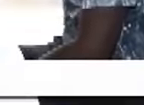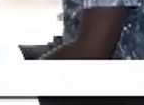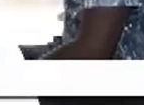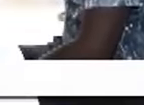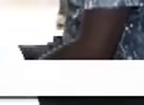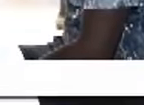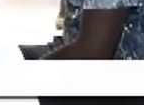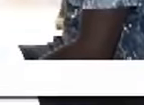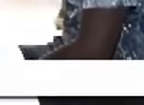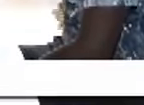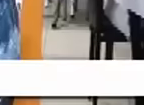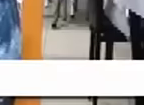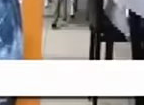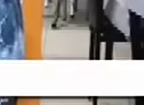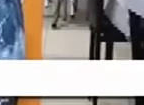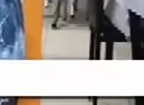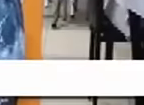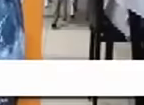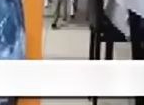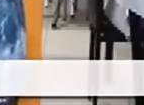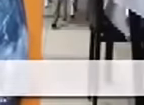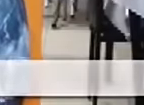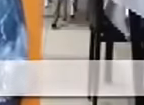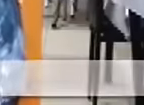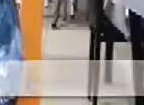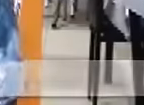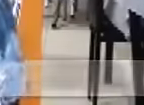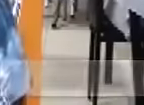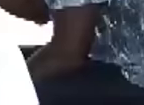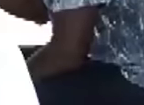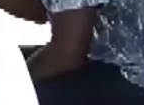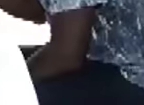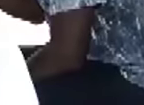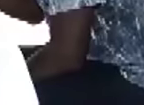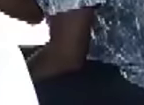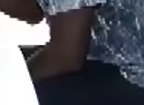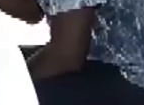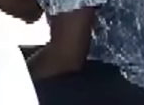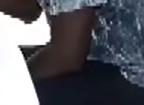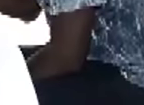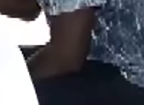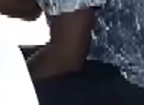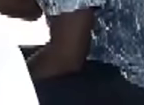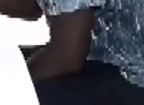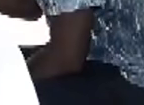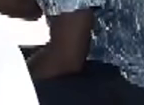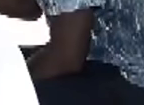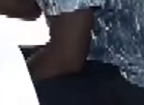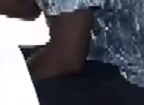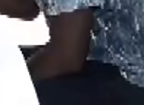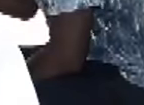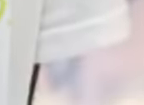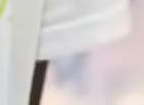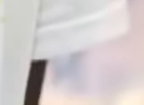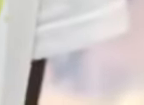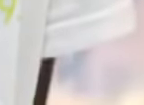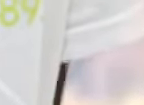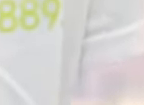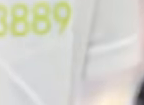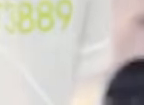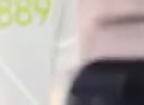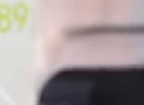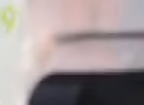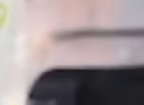sa na ko sa futandi e oto sa na ko be mu CKS restaurant ndaba no jandamu yat ni manje dorom bijam aban